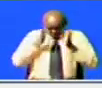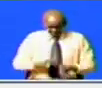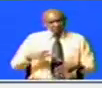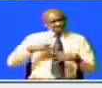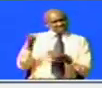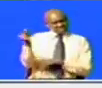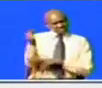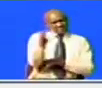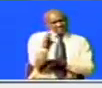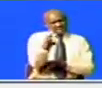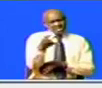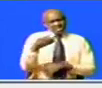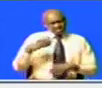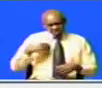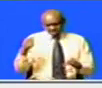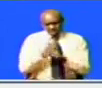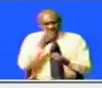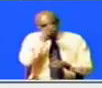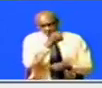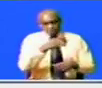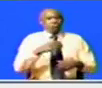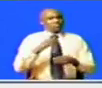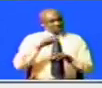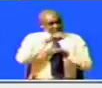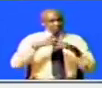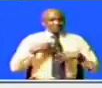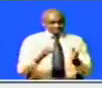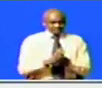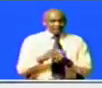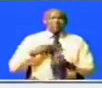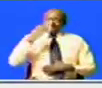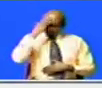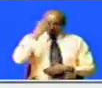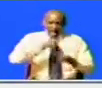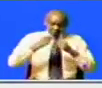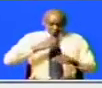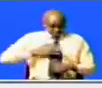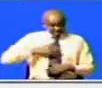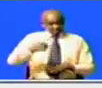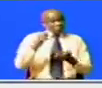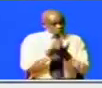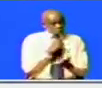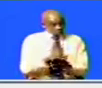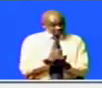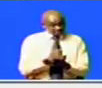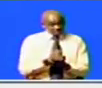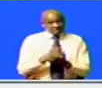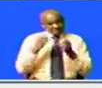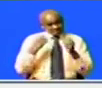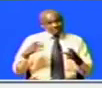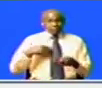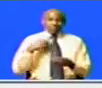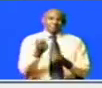interests dwarf the interests of the nation. I realize that my actions in this noble office will define me for